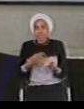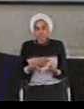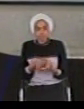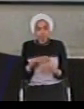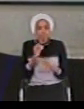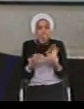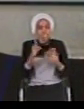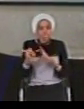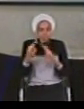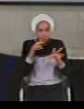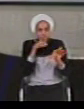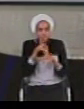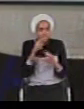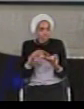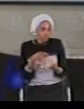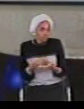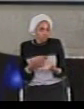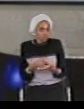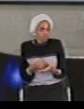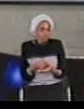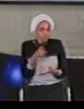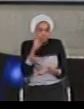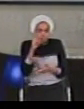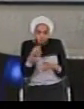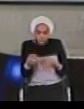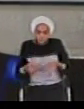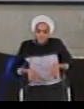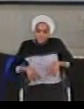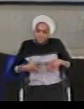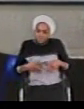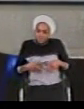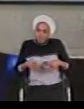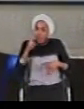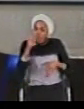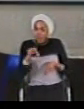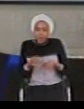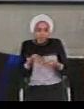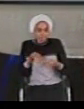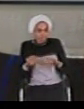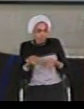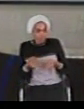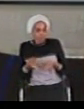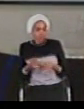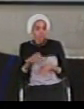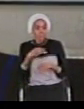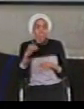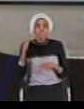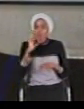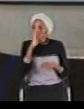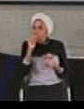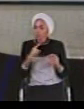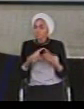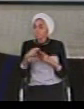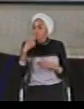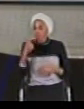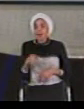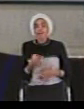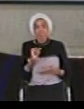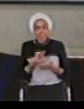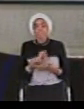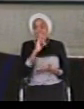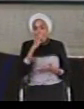the gospel you are practicing, you are living by, he'll be able to say, that's